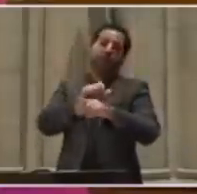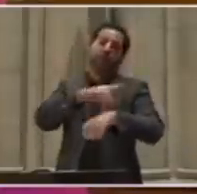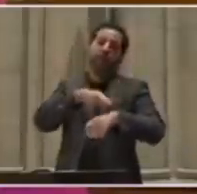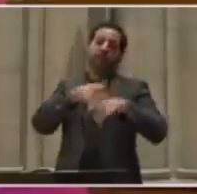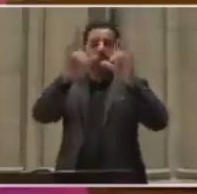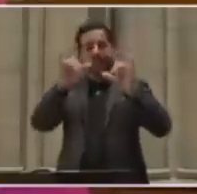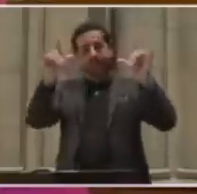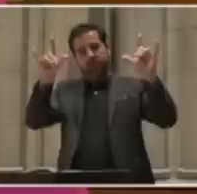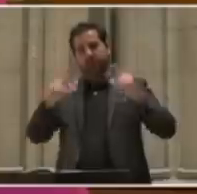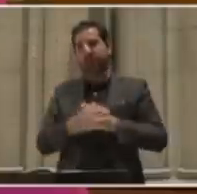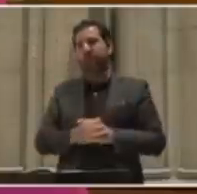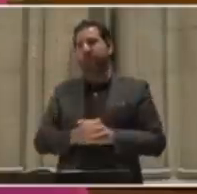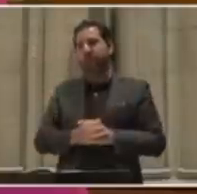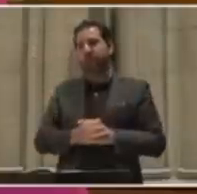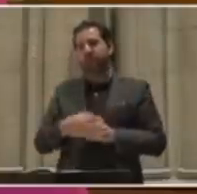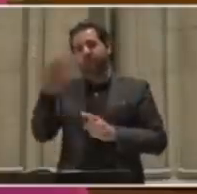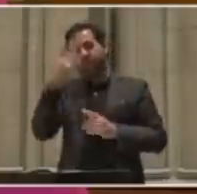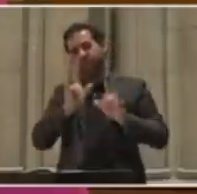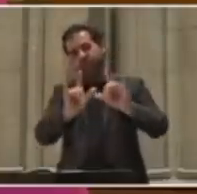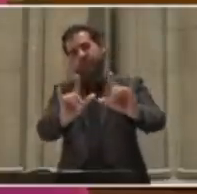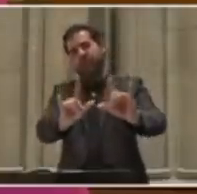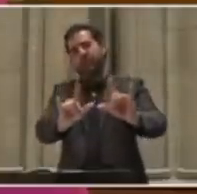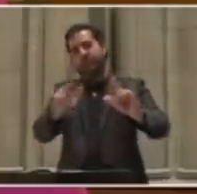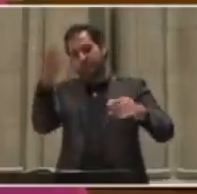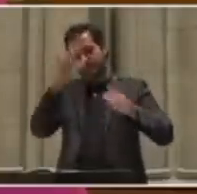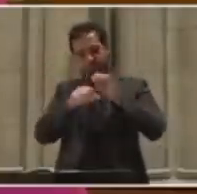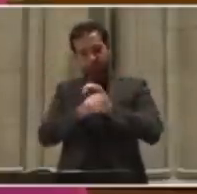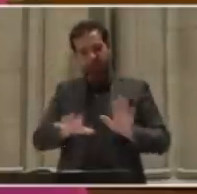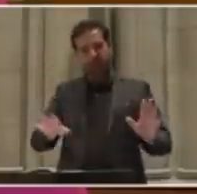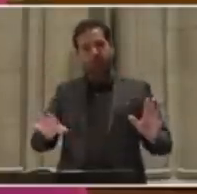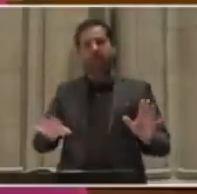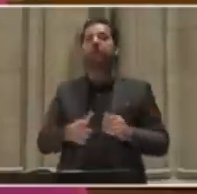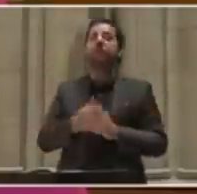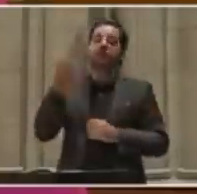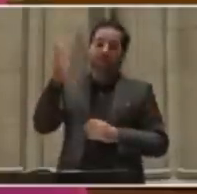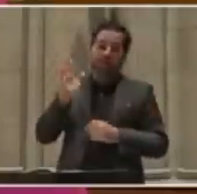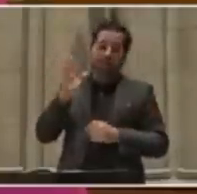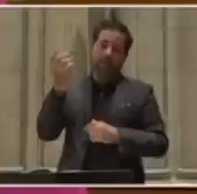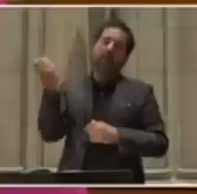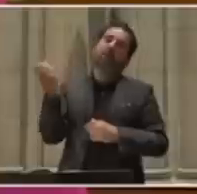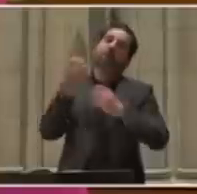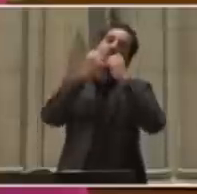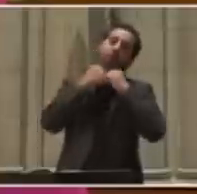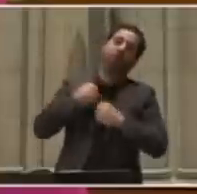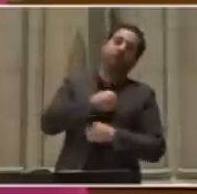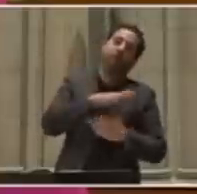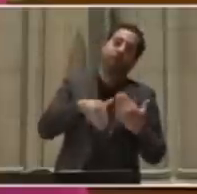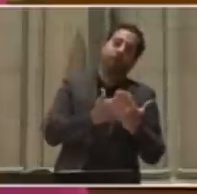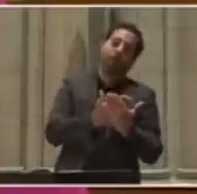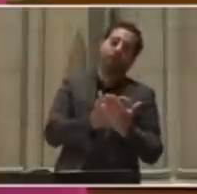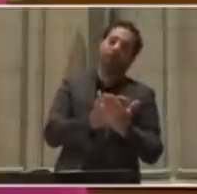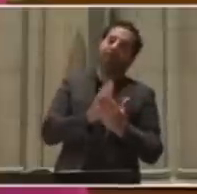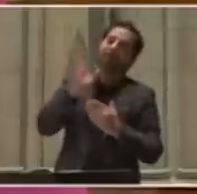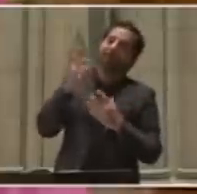National Cathedral. God love you, God bless you, and God hold us all in those